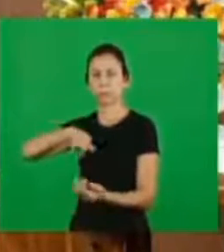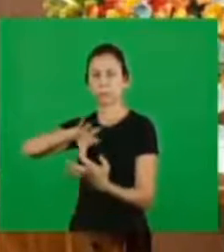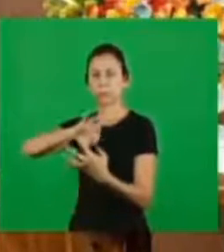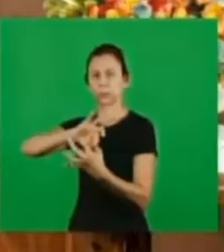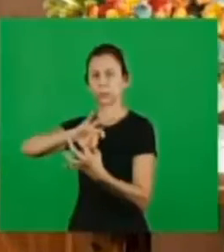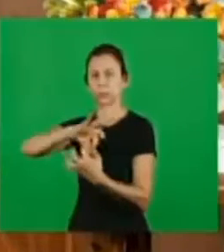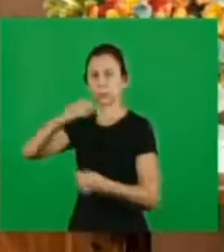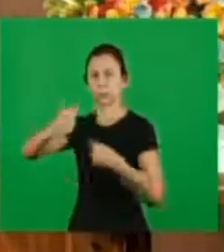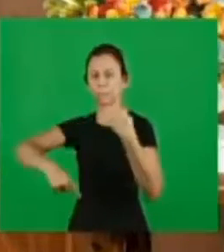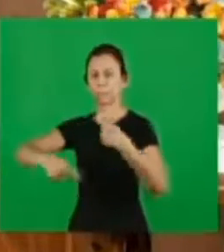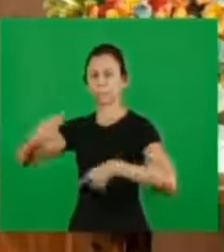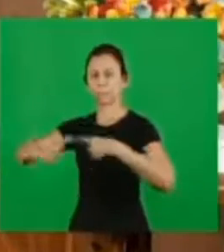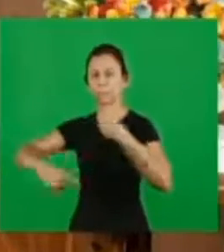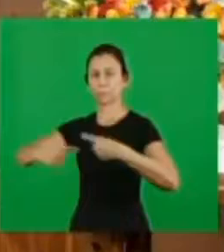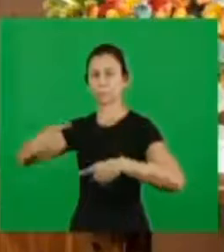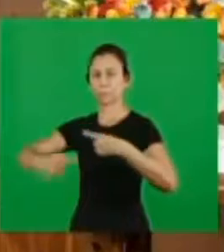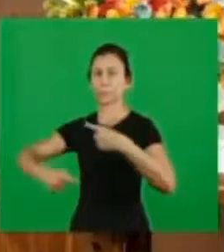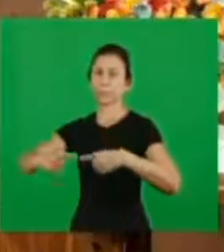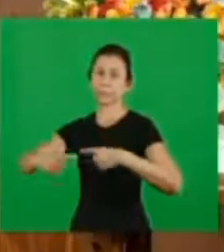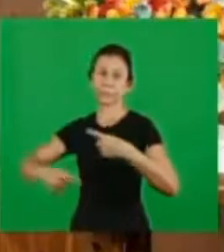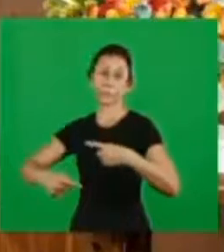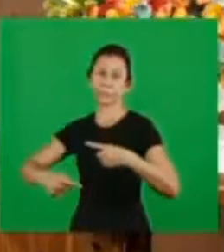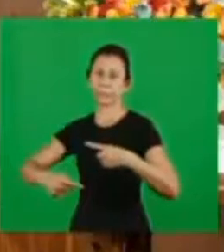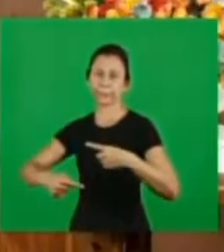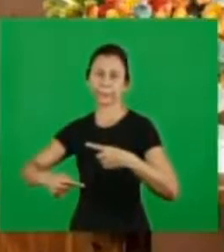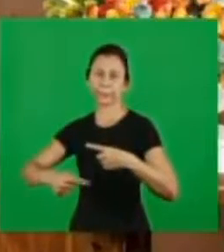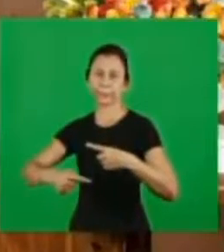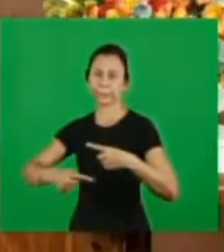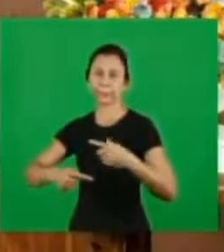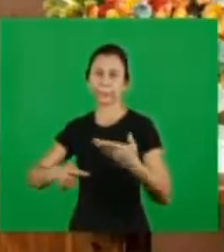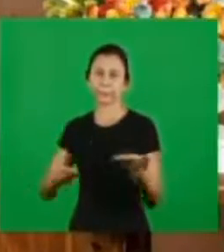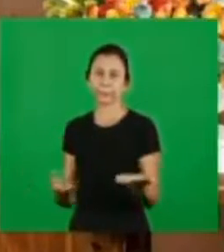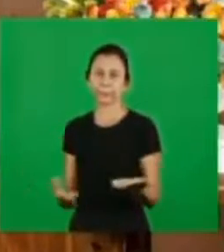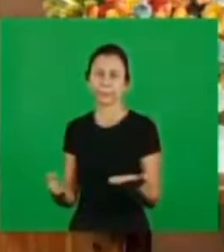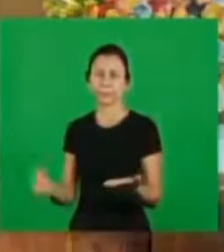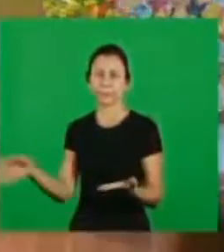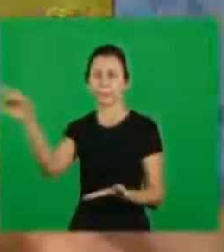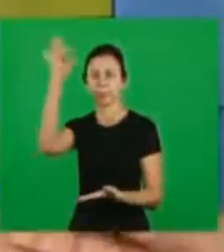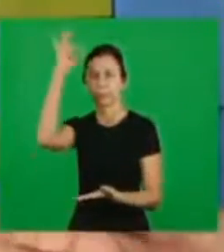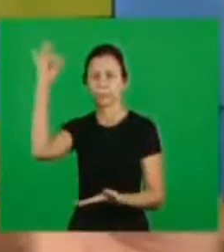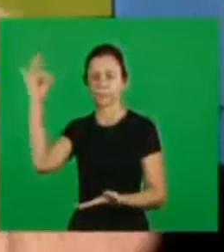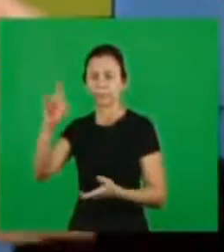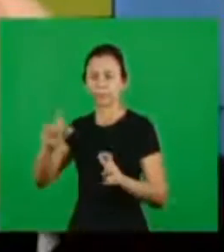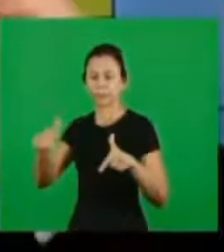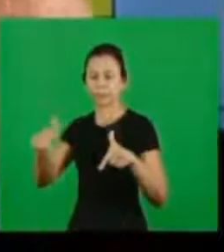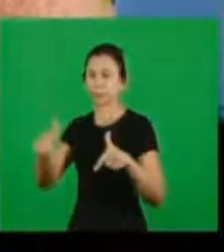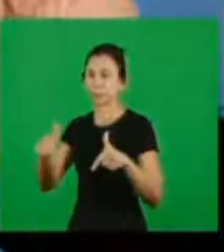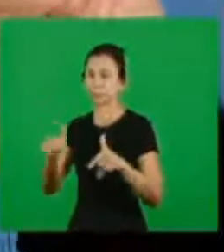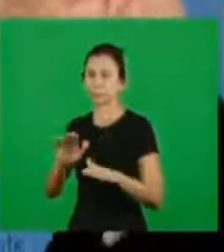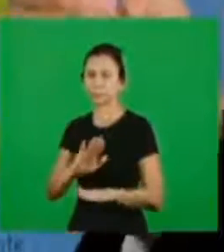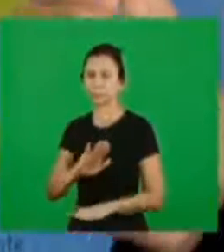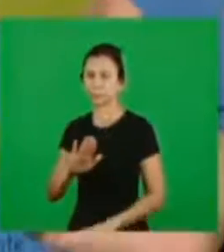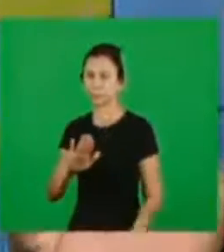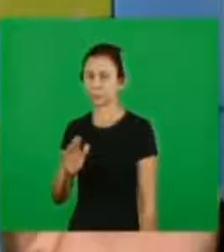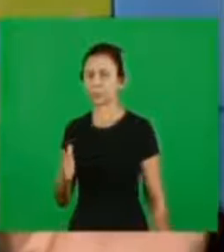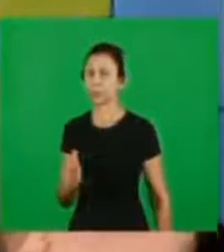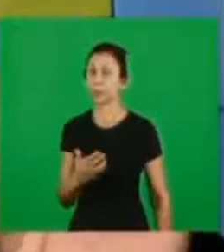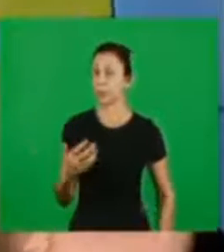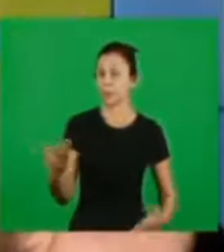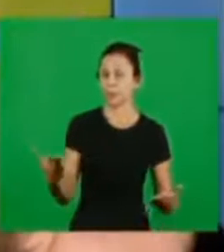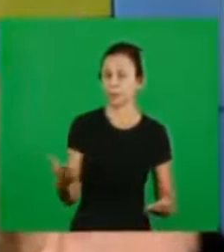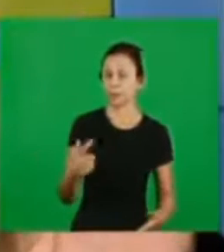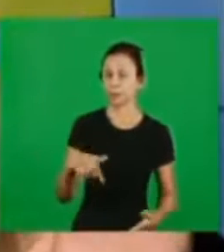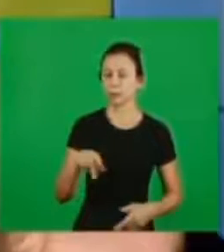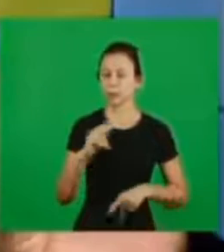political universality. So then there was this marriage that was not of this period. It was a political marriage.